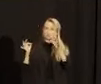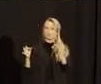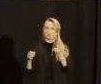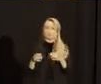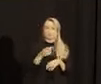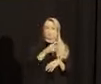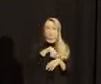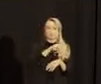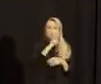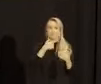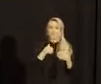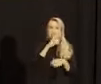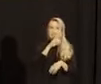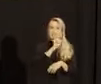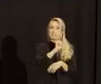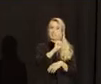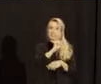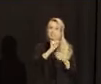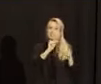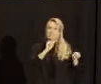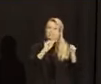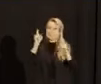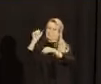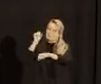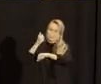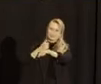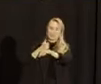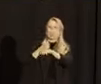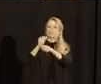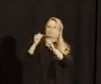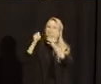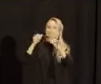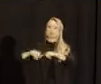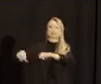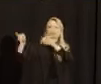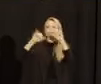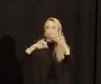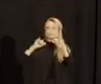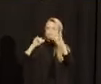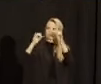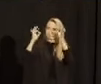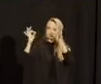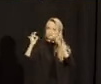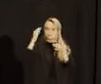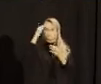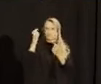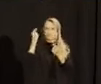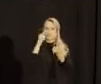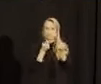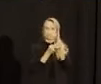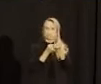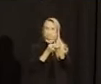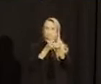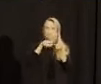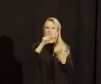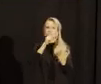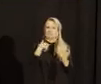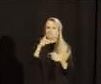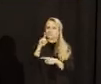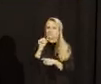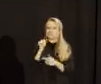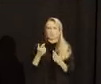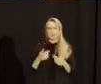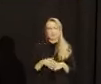make successful transitions into adulthood, right? And so as Rebecca and Maria were speaking, and